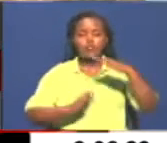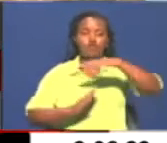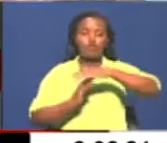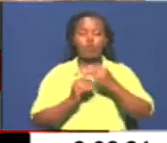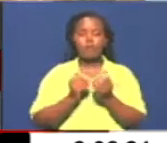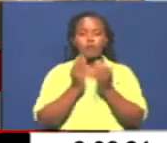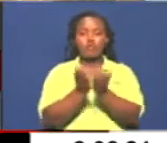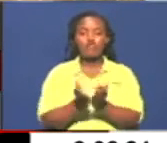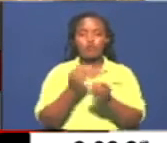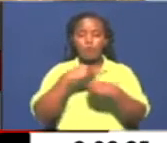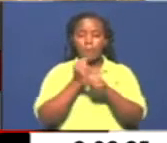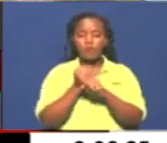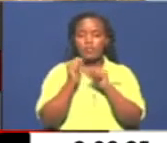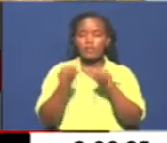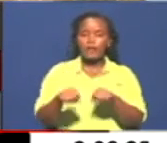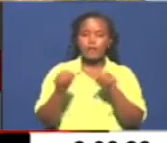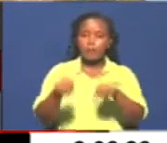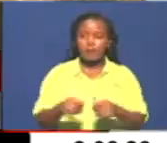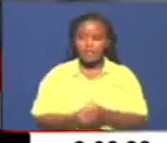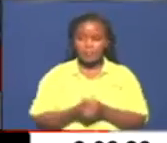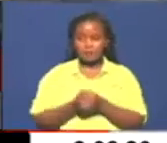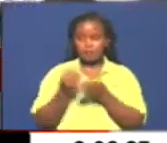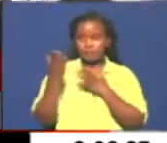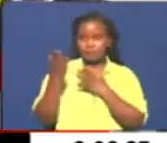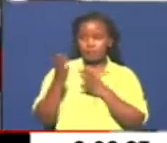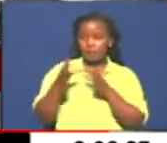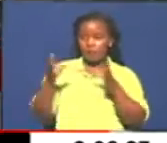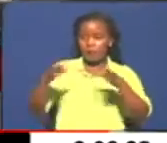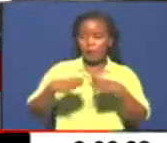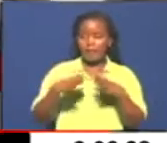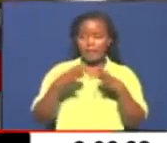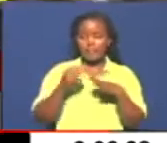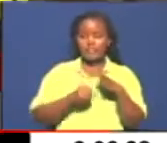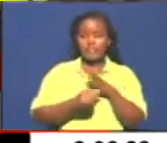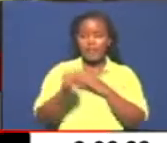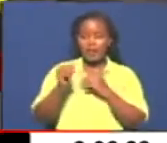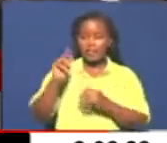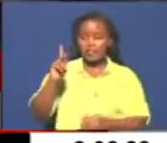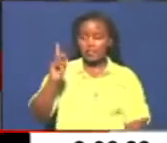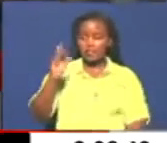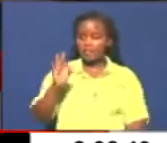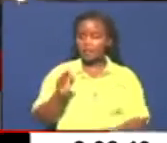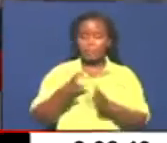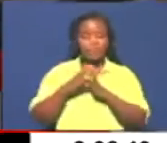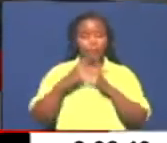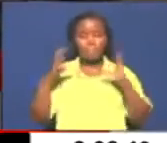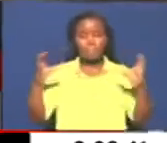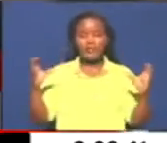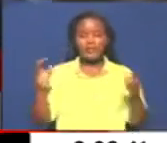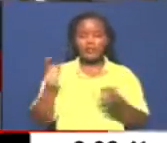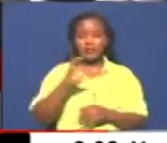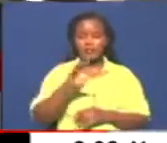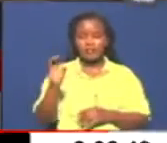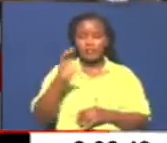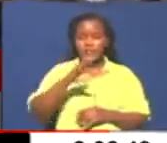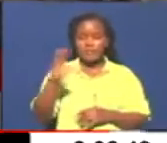capability. The Kenya Shipyards Limited, domiciled in the Ministry of Defense, is the biggest such facility in the East African region